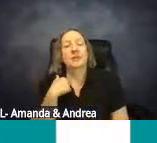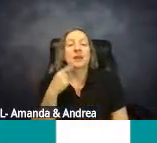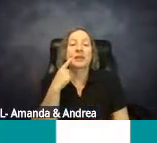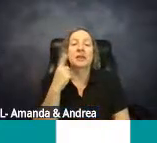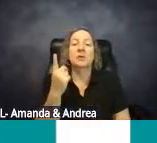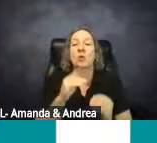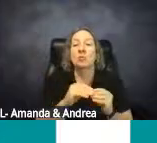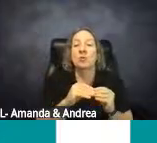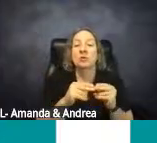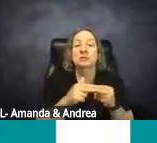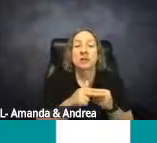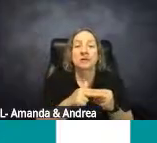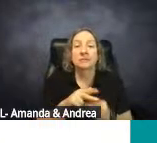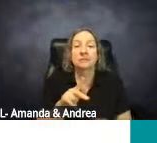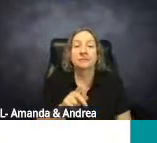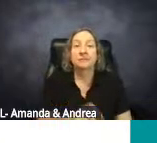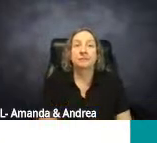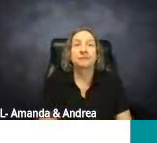more slide?